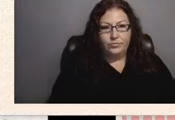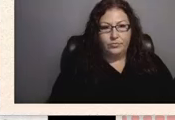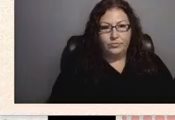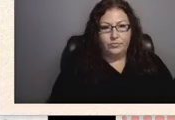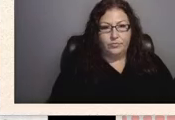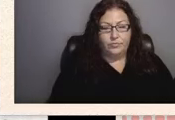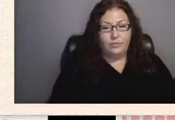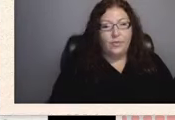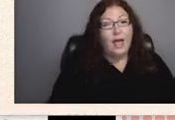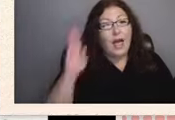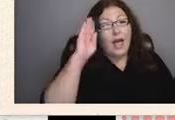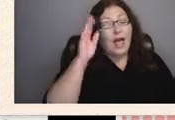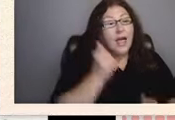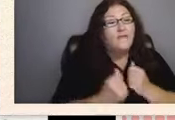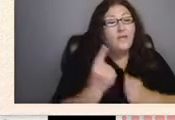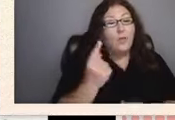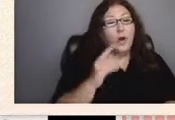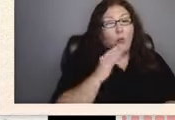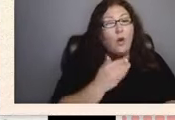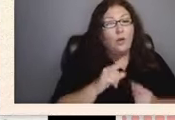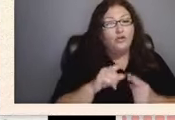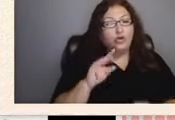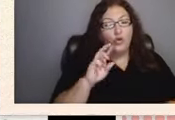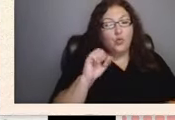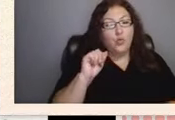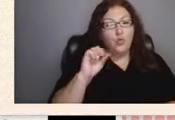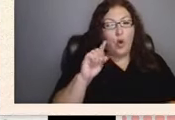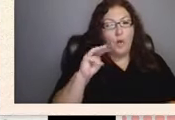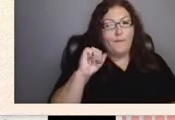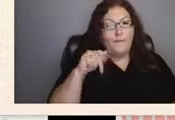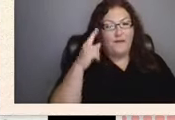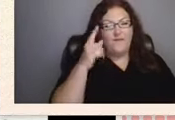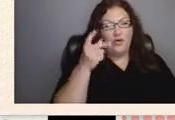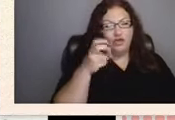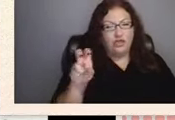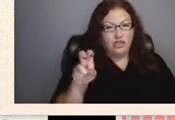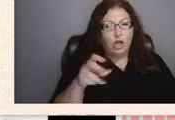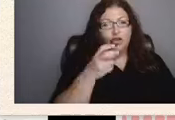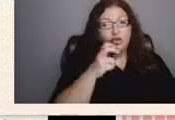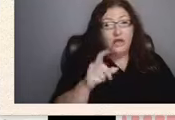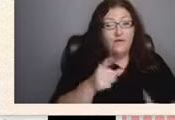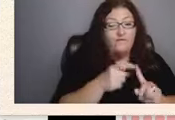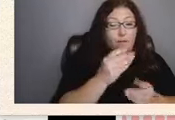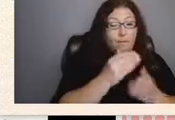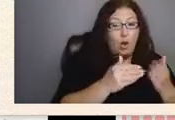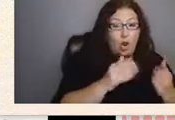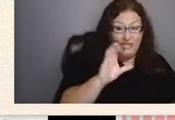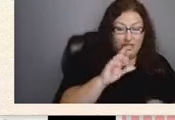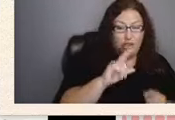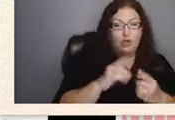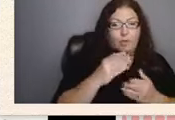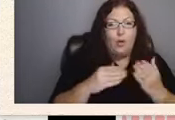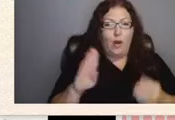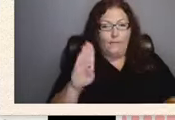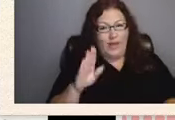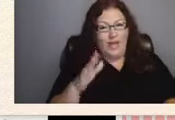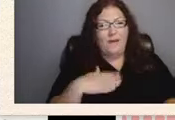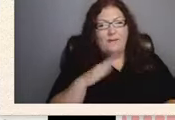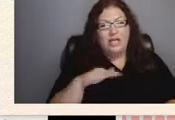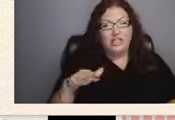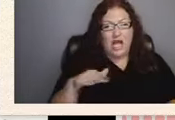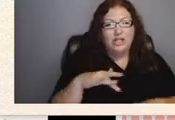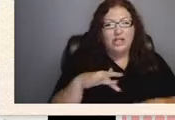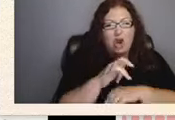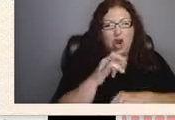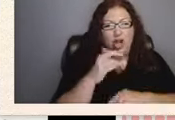Hi everyone, welcome to Roadmap for Transition from Part C to Part B. My child is in early steps and almost 3 years